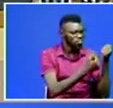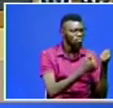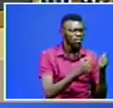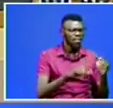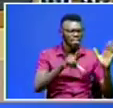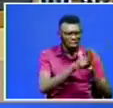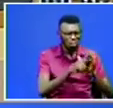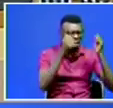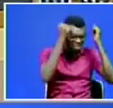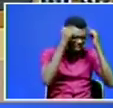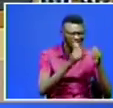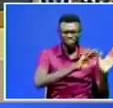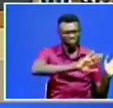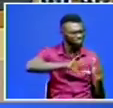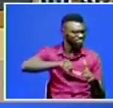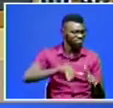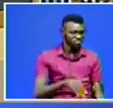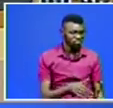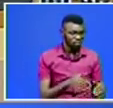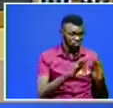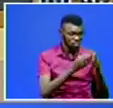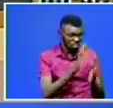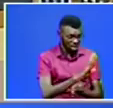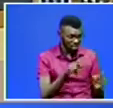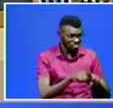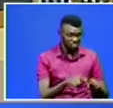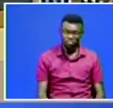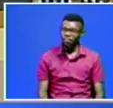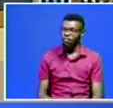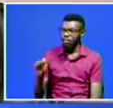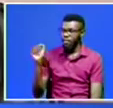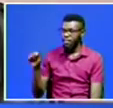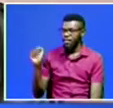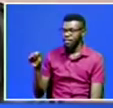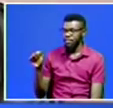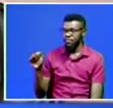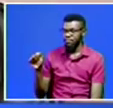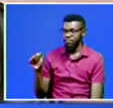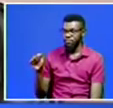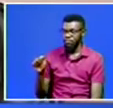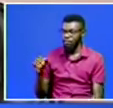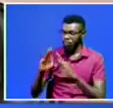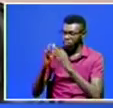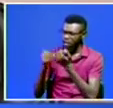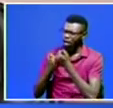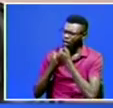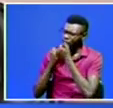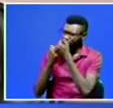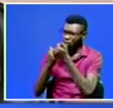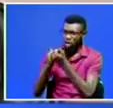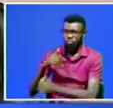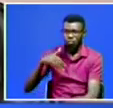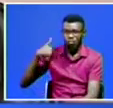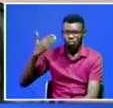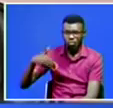law or this big courses? Was it always the case? I'm sure they're watching. Yeah, yeah. So they've always supported me, like, yeah,